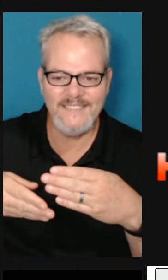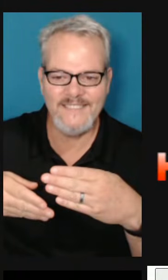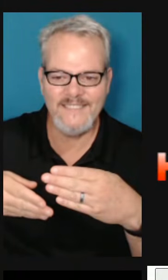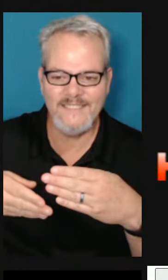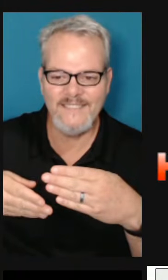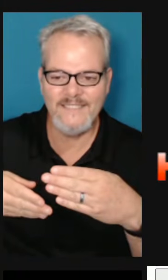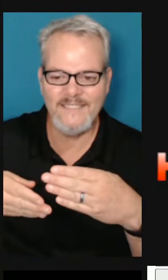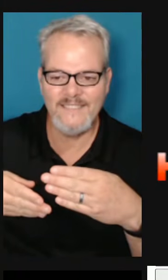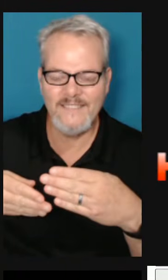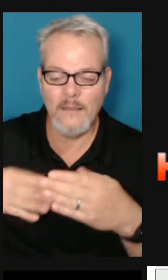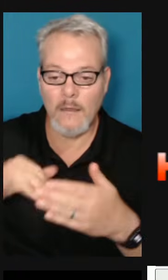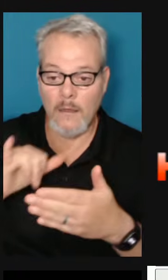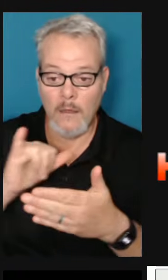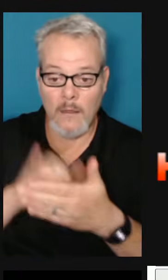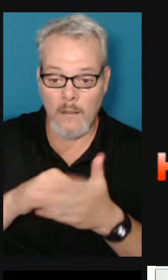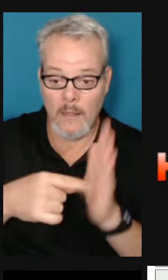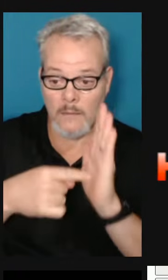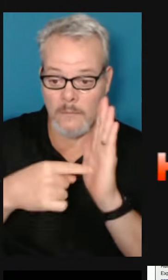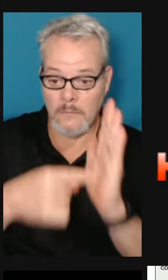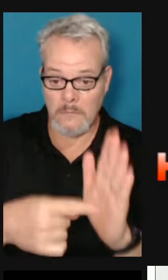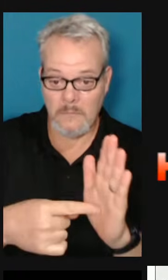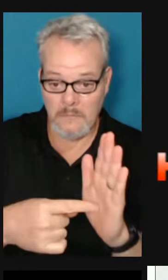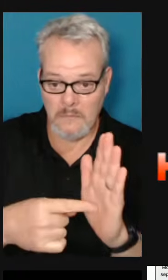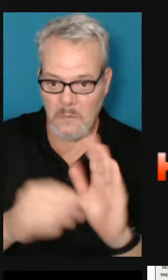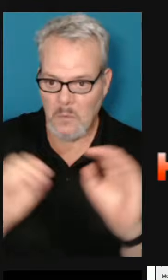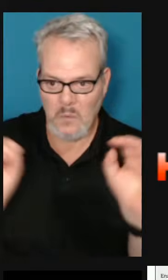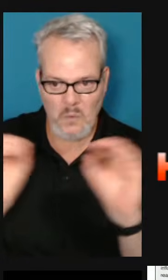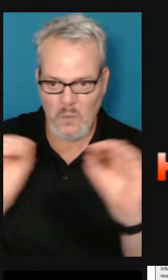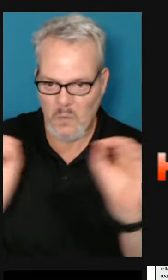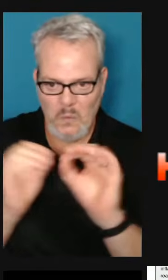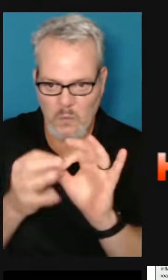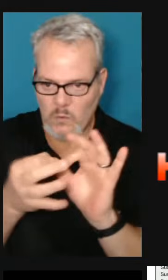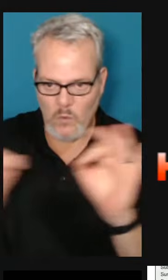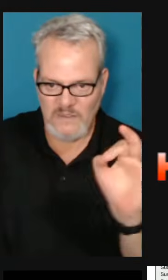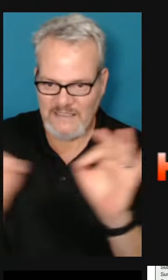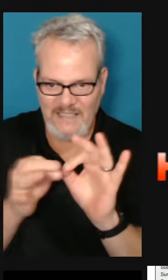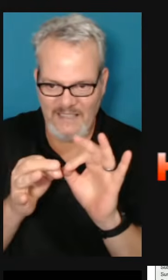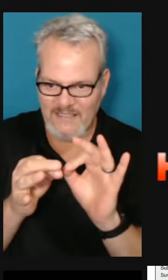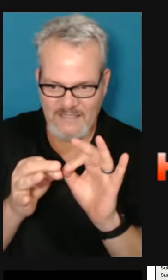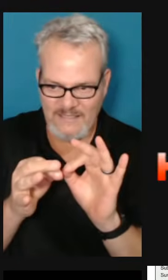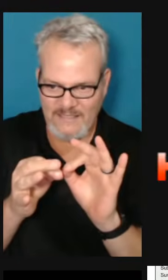itself. Additional details in the next report. We have the